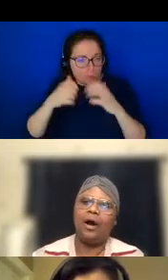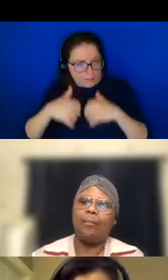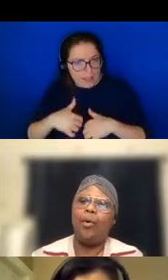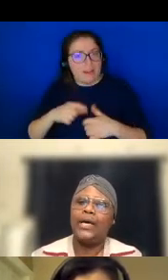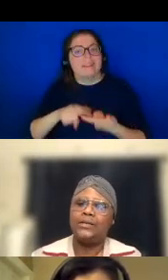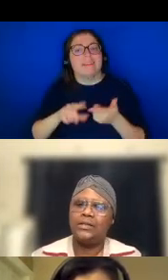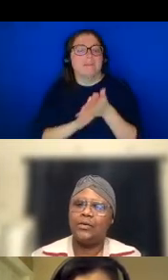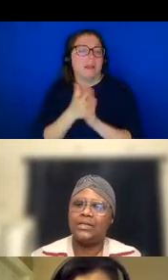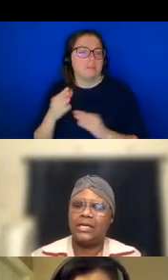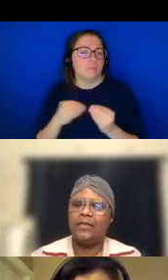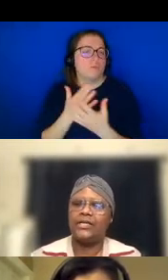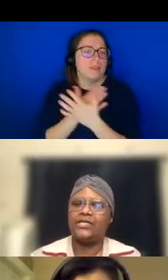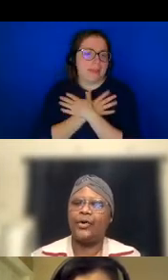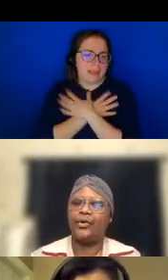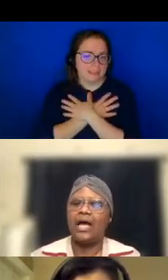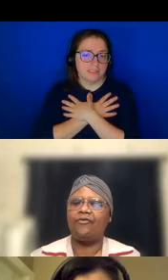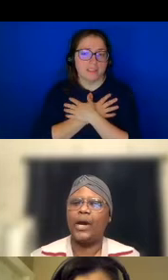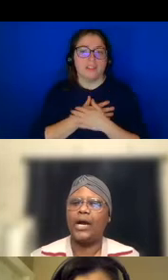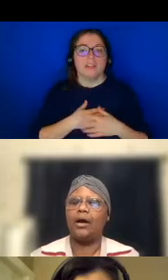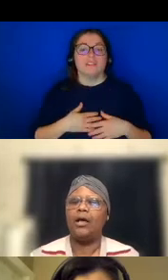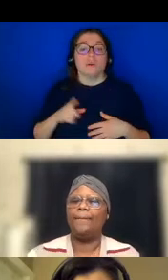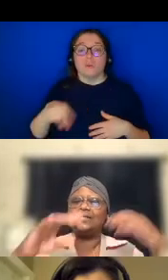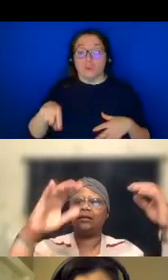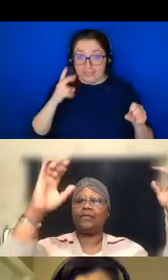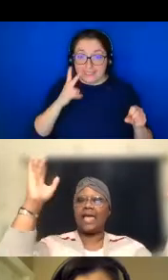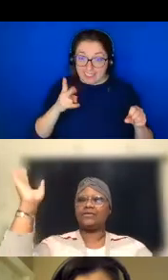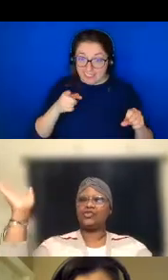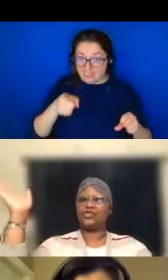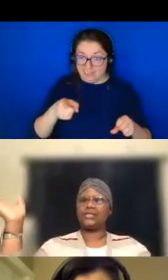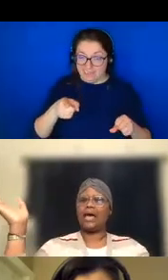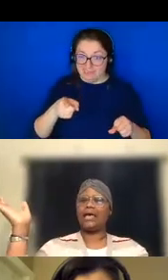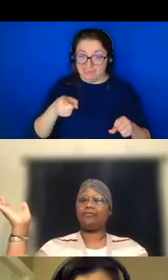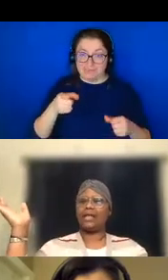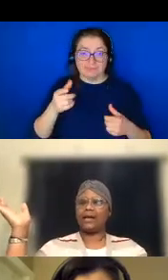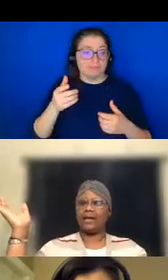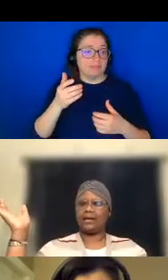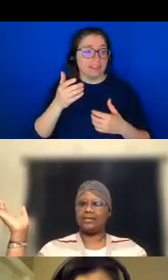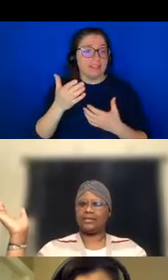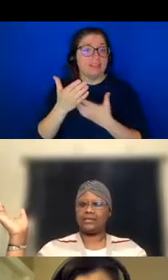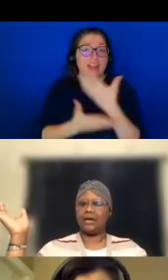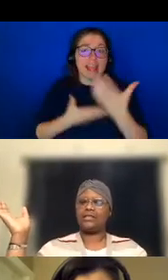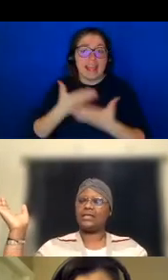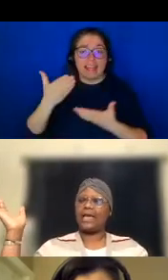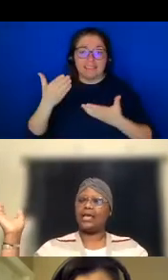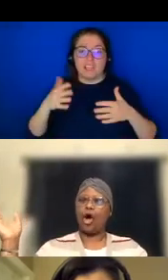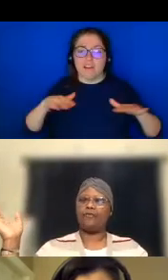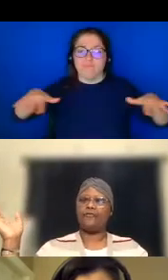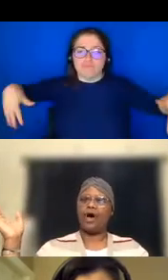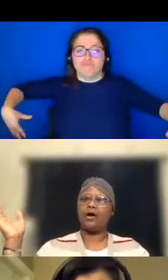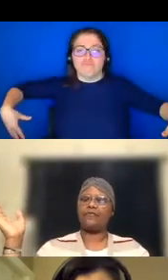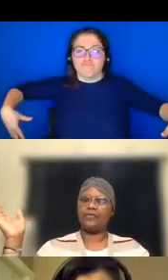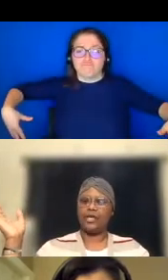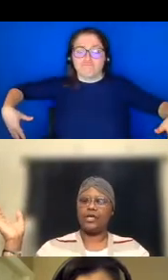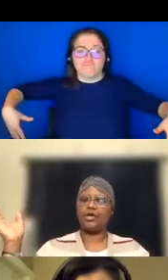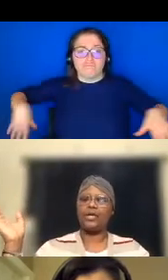there are points you can see in this photograph where basically the hands are just lying flat against the sides, hanging off